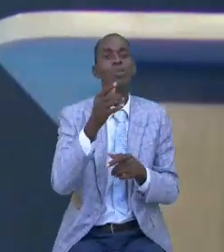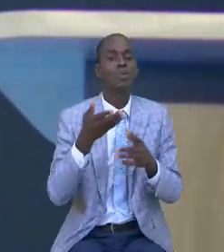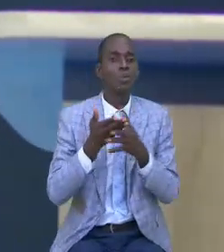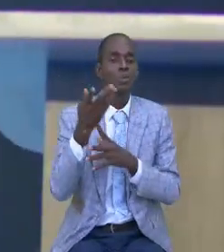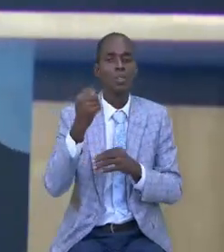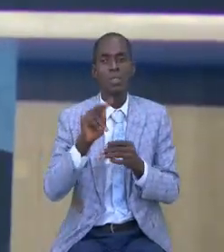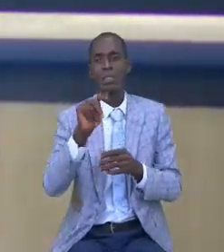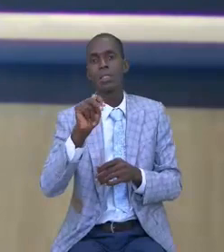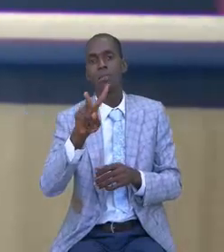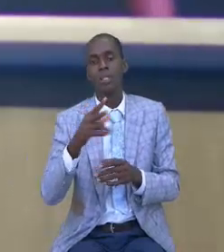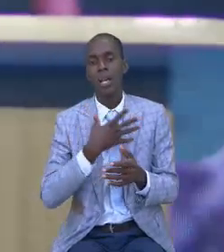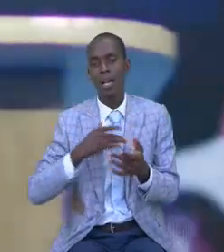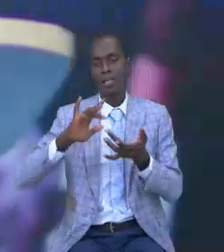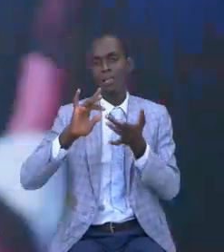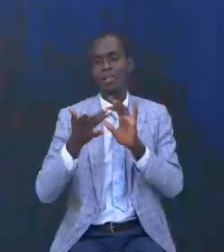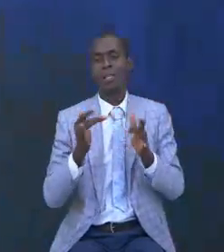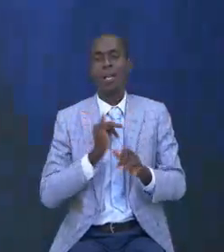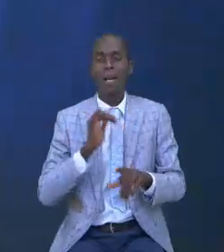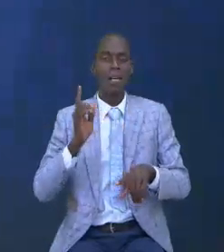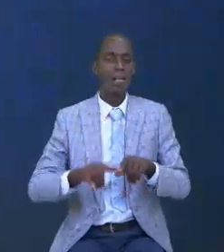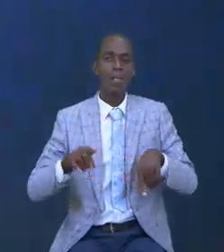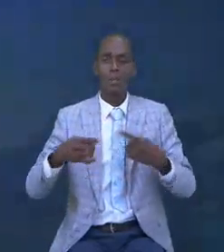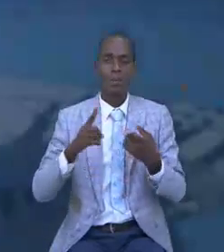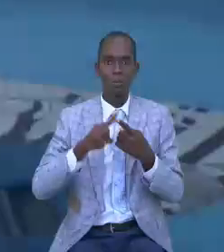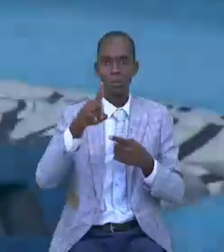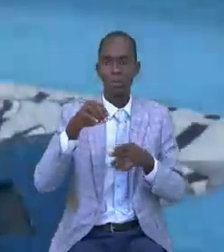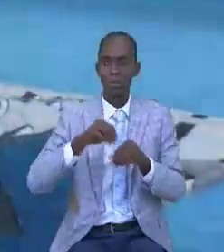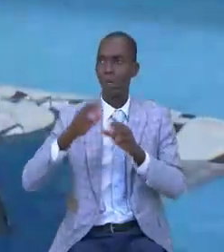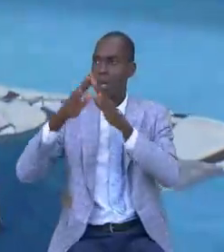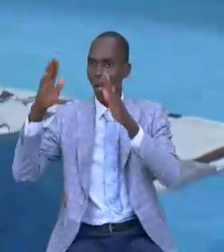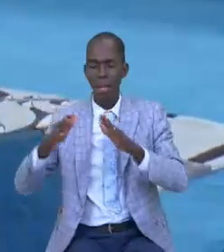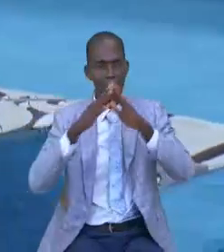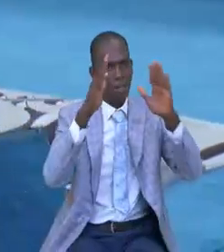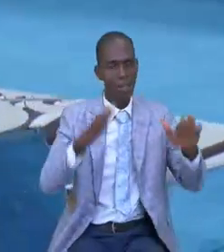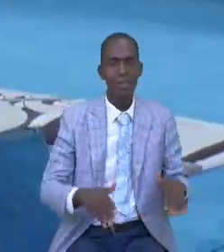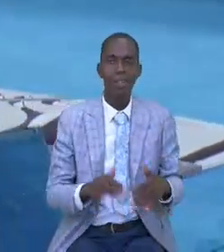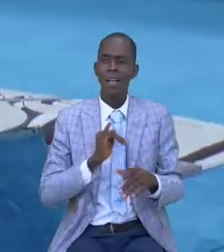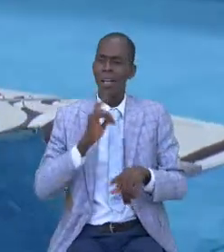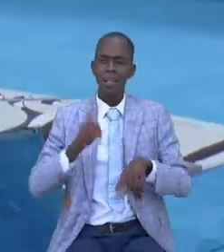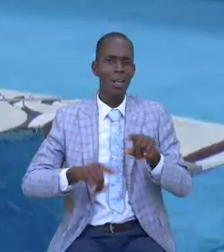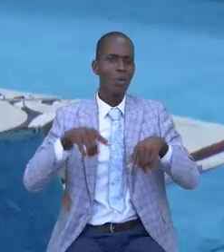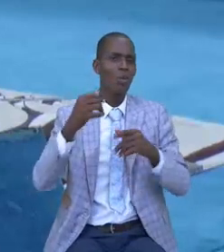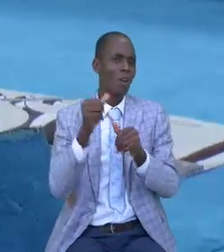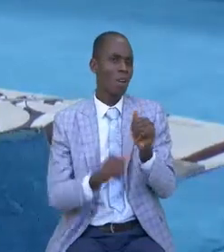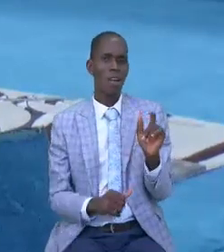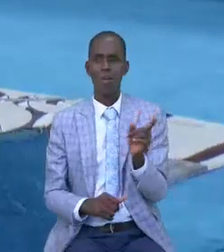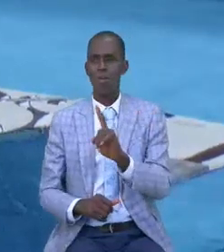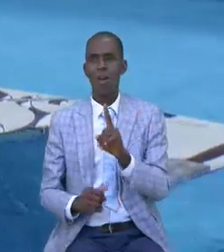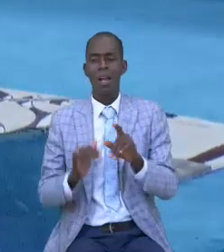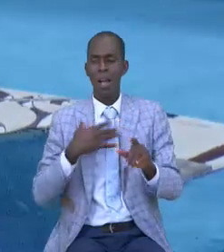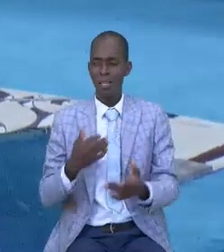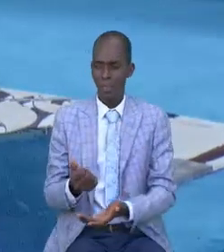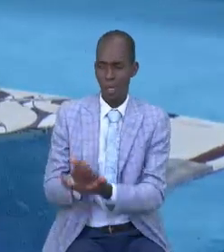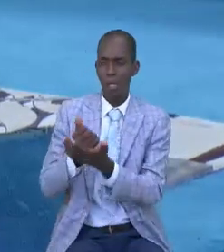television. I cannot go to the one in their houses, husband and wife. I cannot go everywhere and give the hand. It's